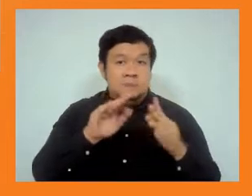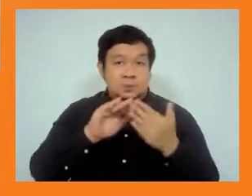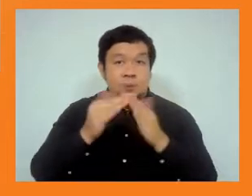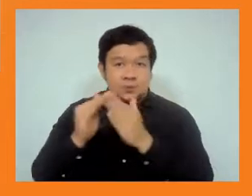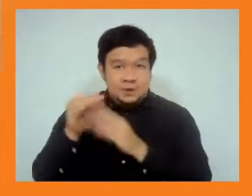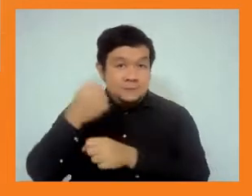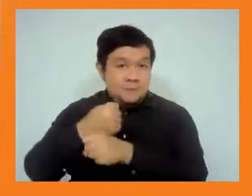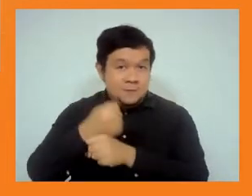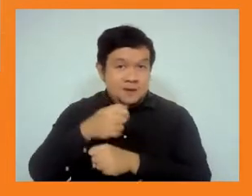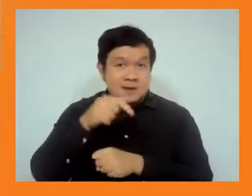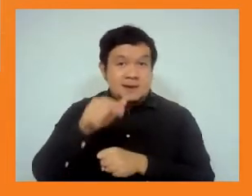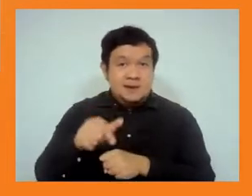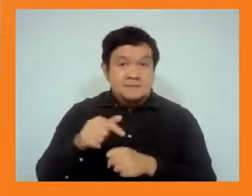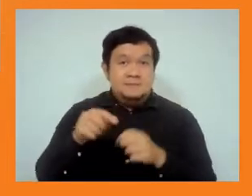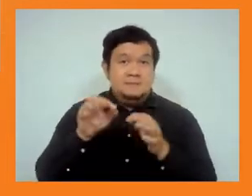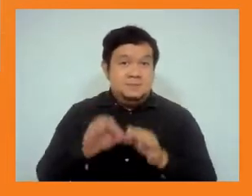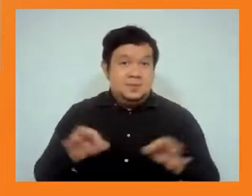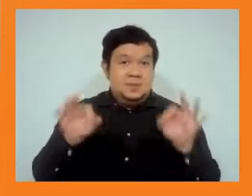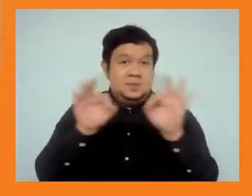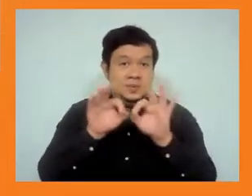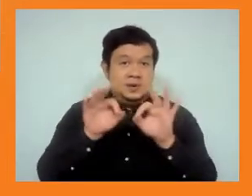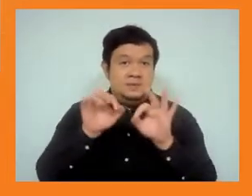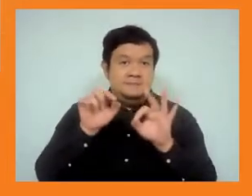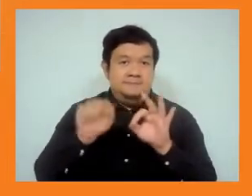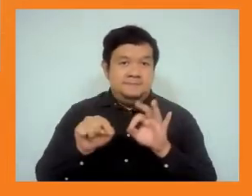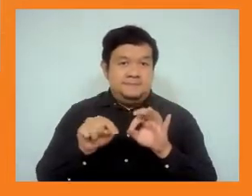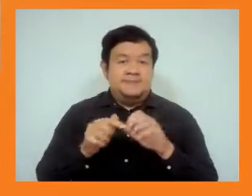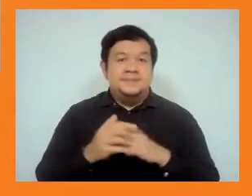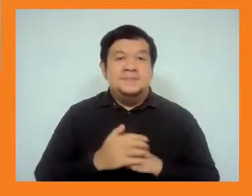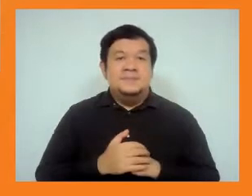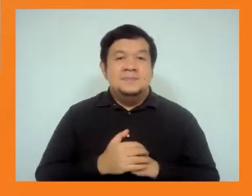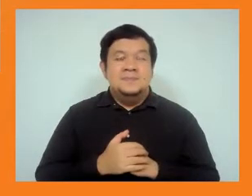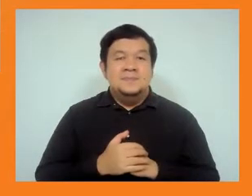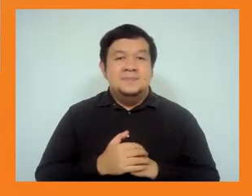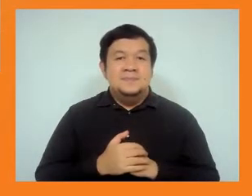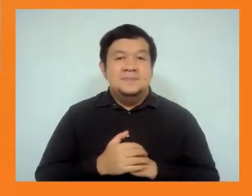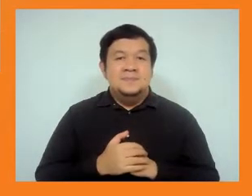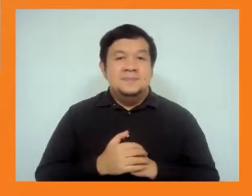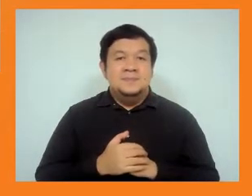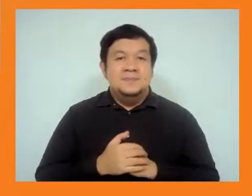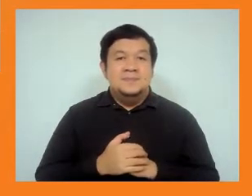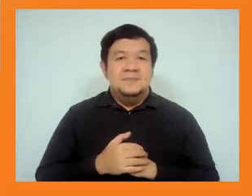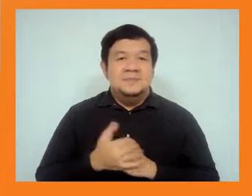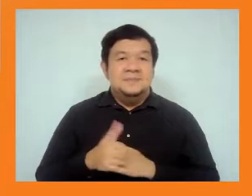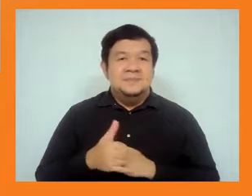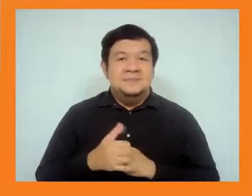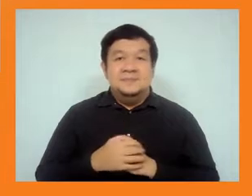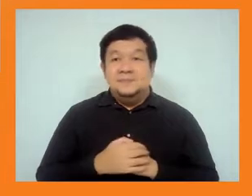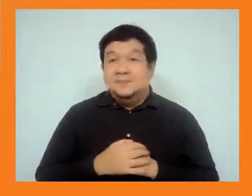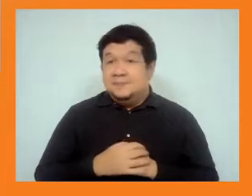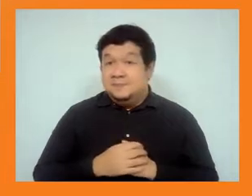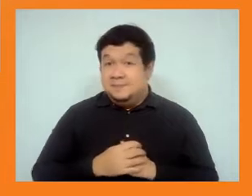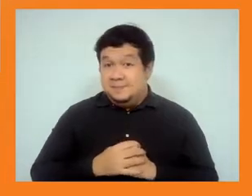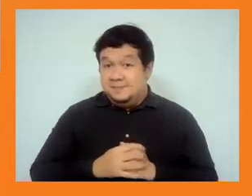within the Asian Bird Highway, and Sri Lanka is one of the important bird migration location. But unfortunately, now there